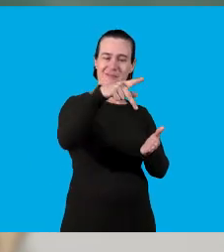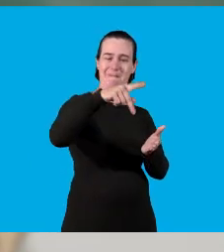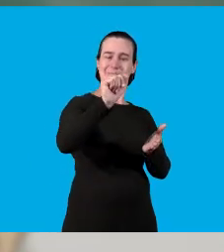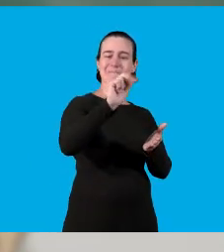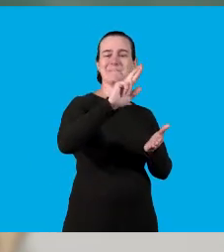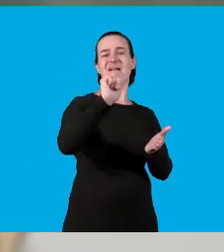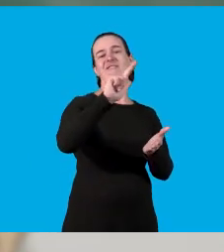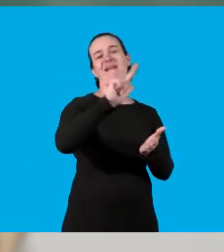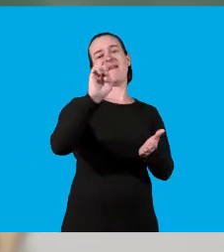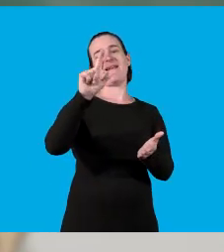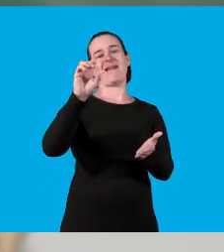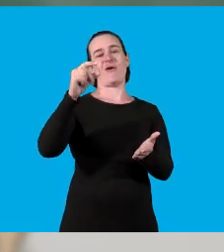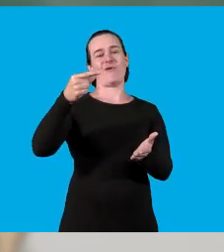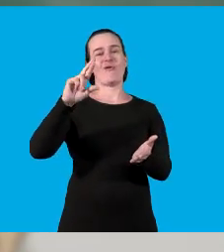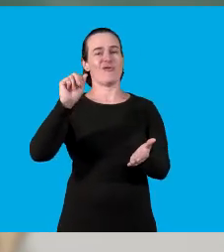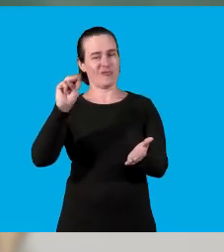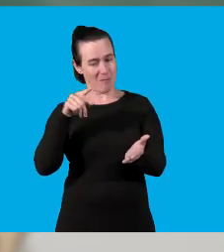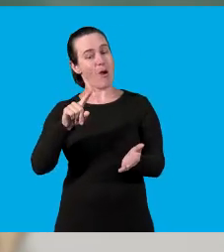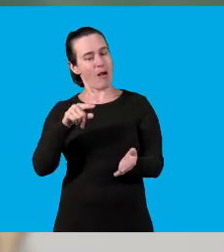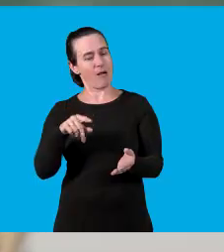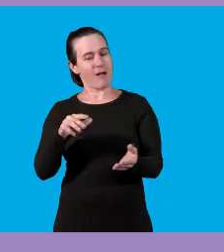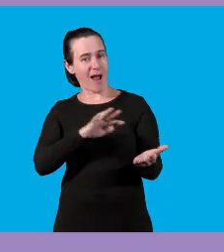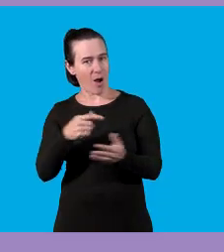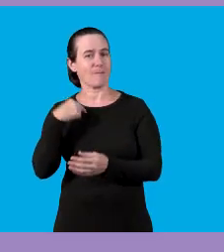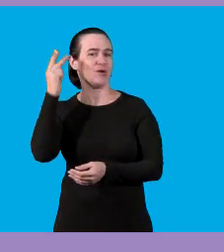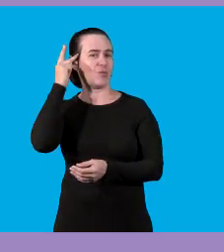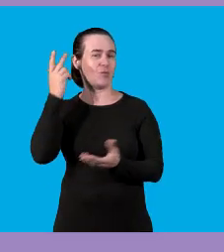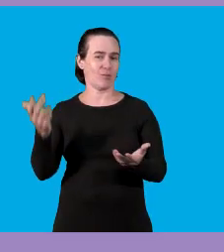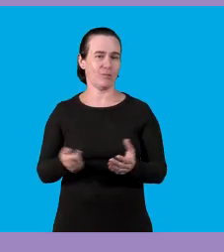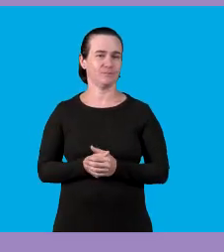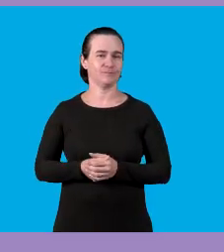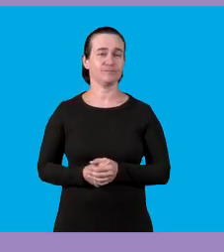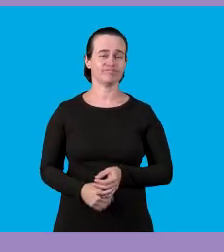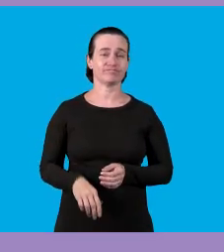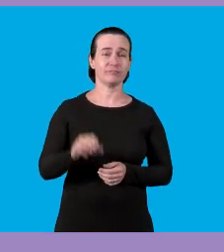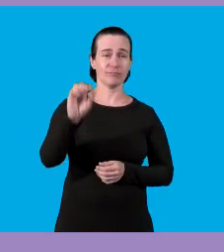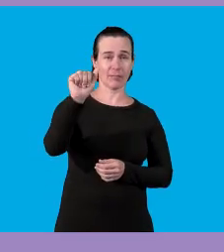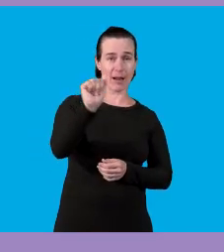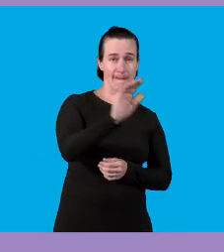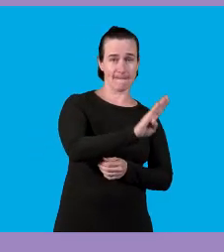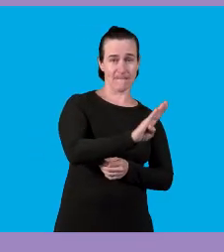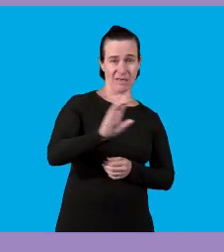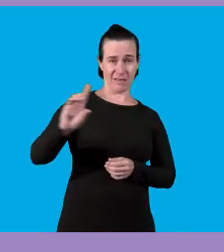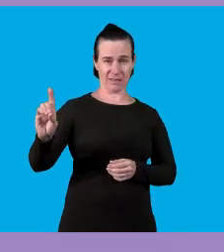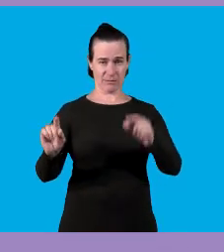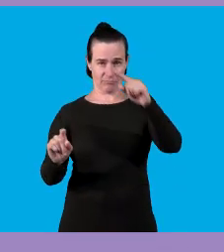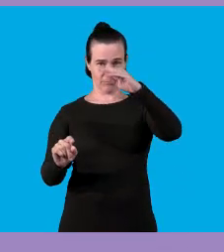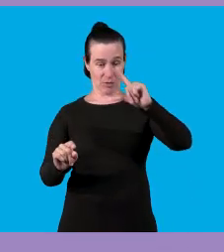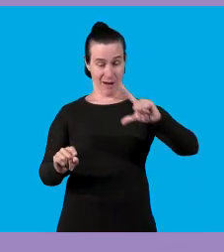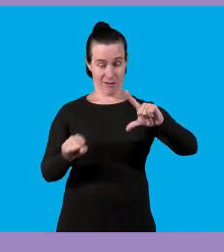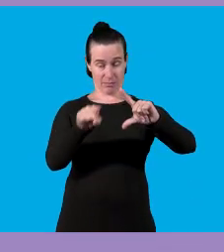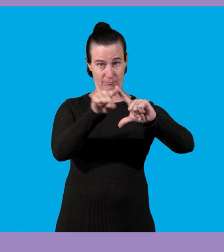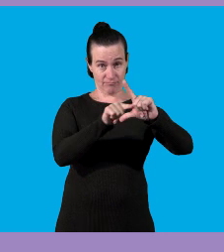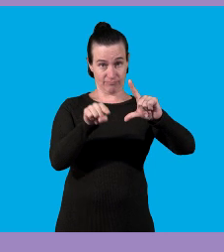Therefore, now let's look at the two triangles that they're talking about. Triangle ABD, and we are given one angle which is